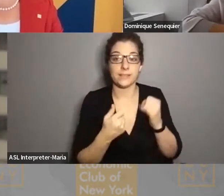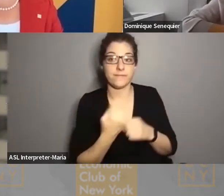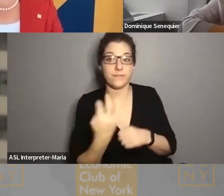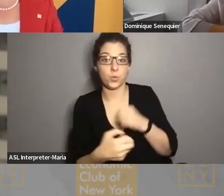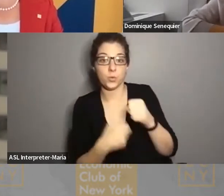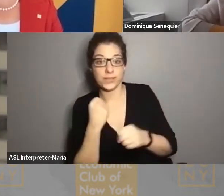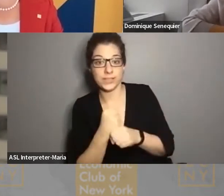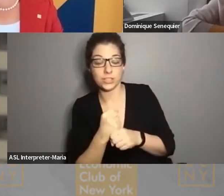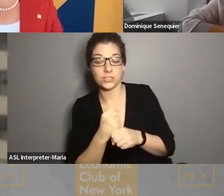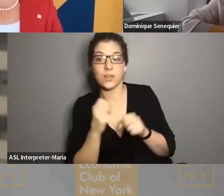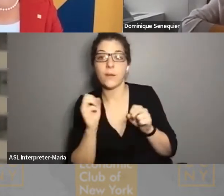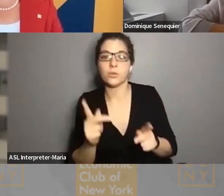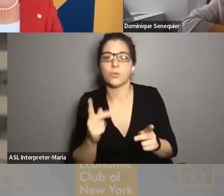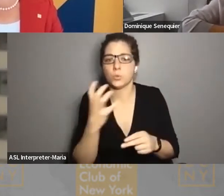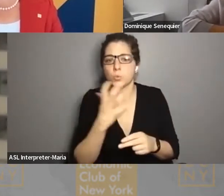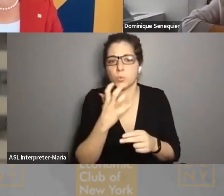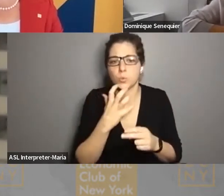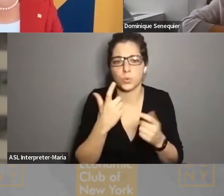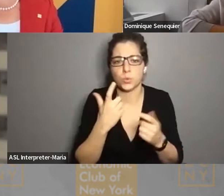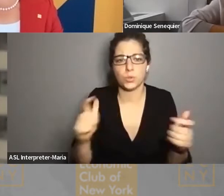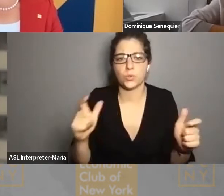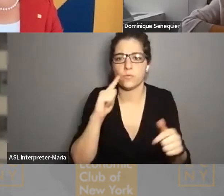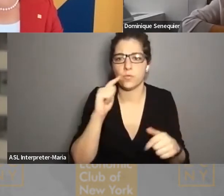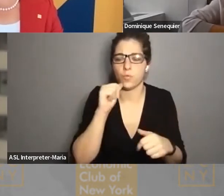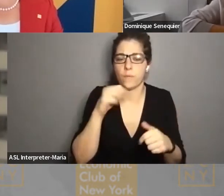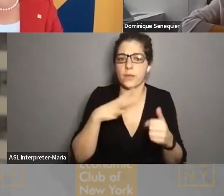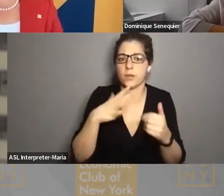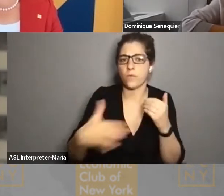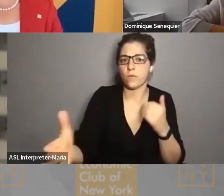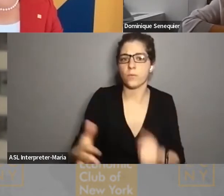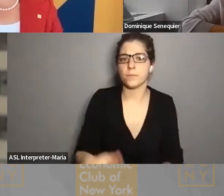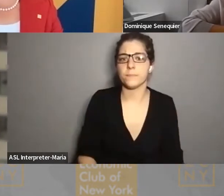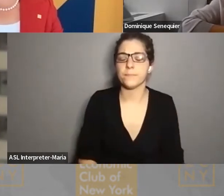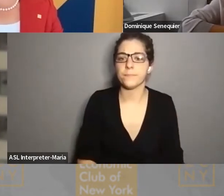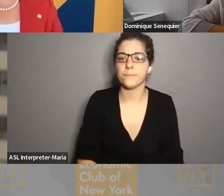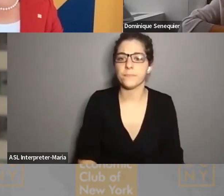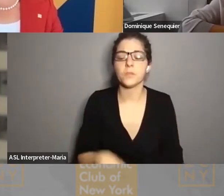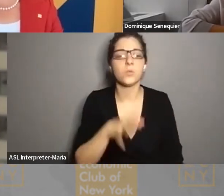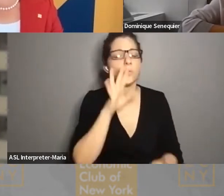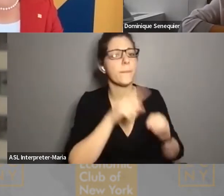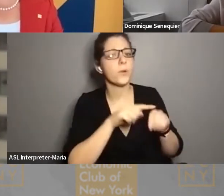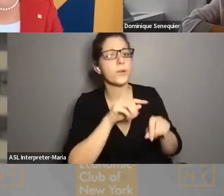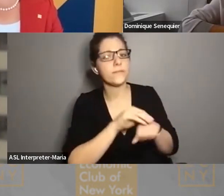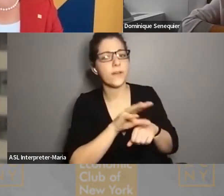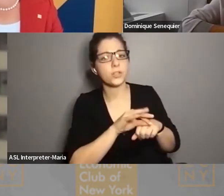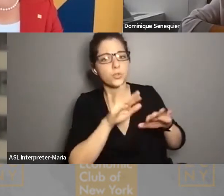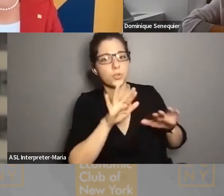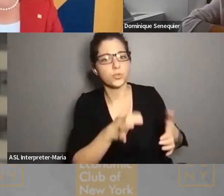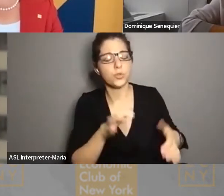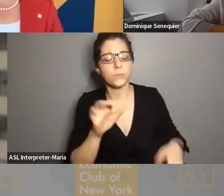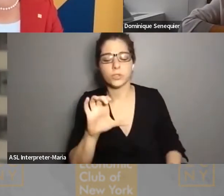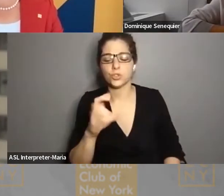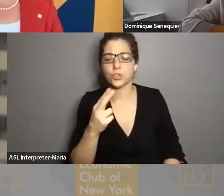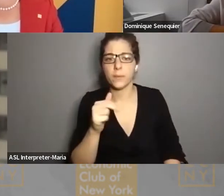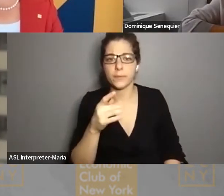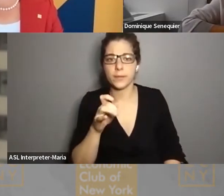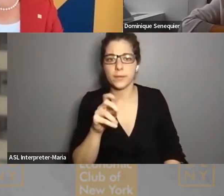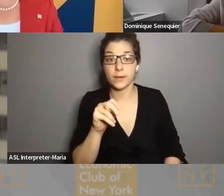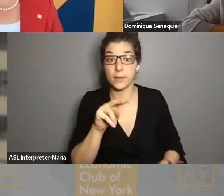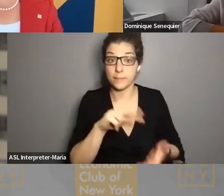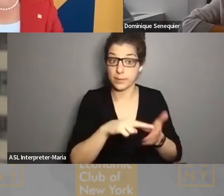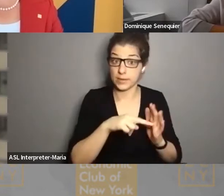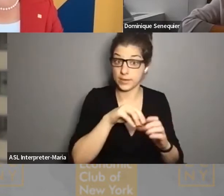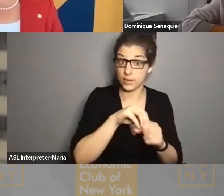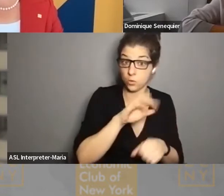the opportunities are enormous for women going forward. When you talk about the advisory groups and the champions, do you mean just within your company,